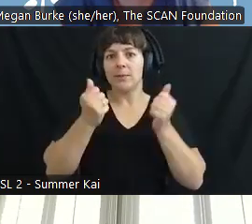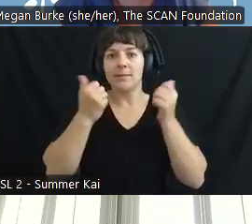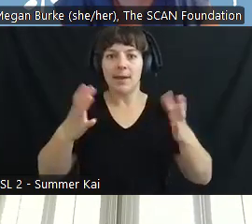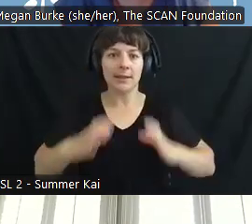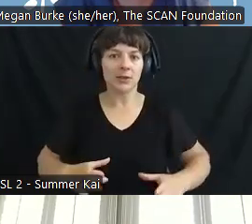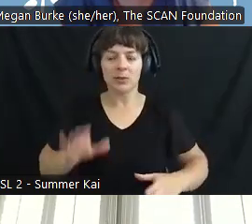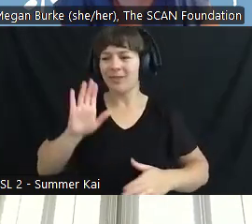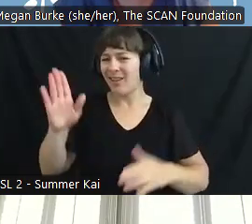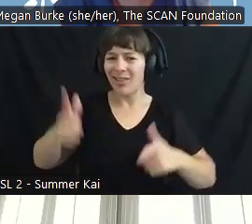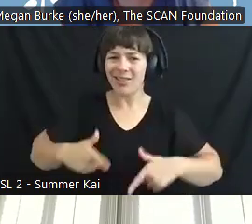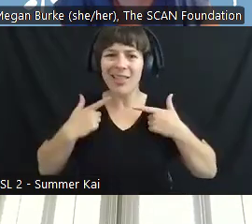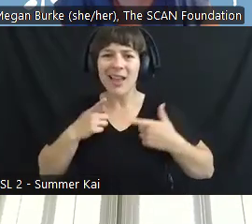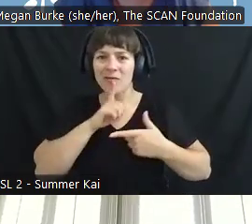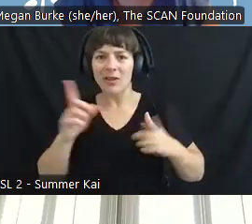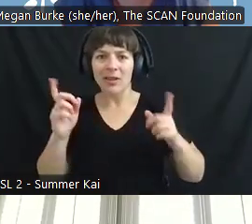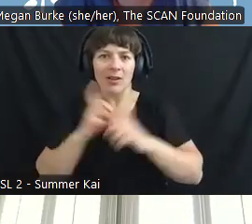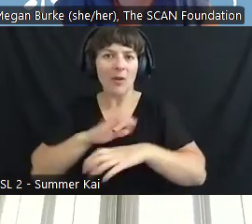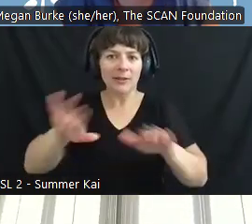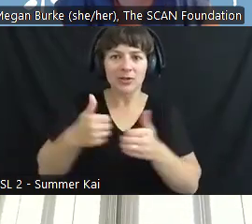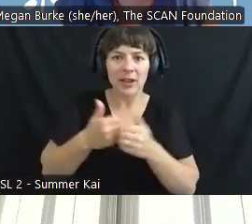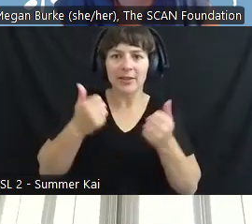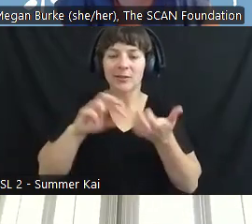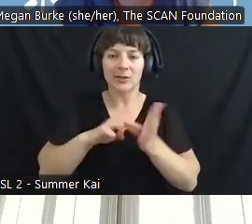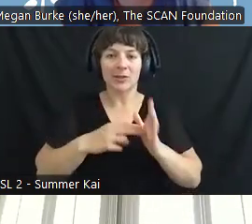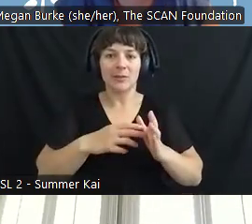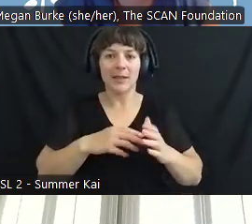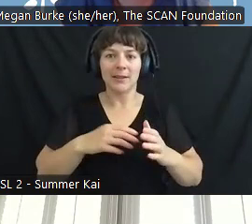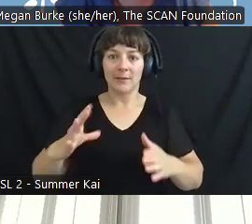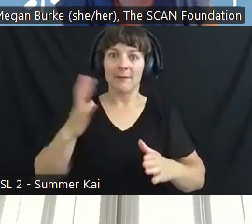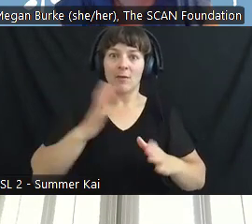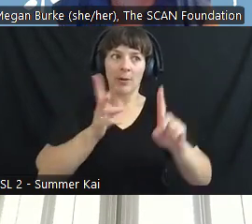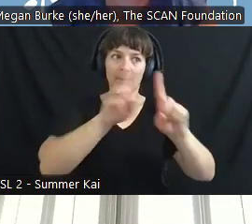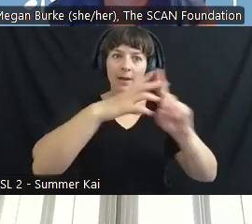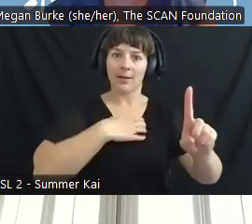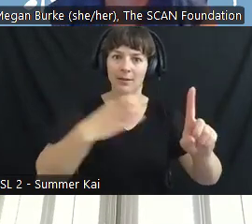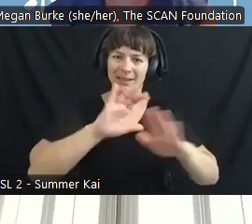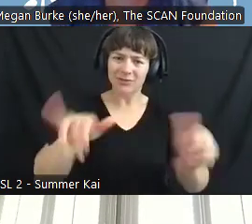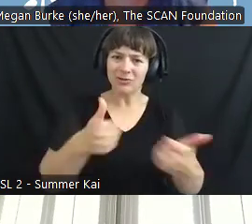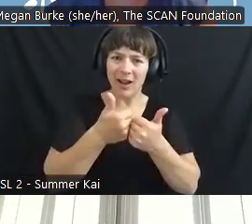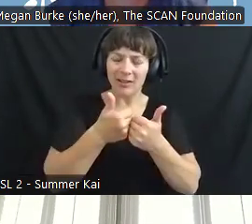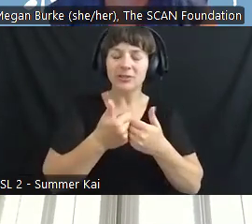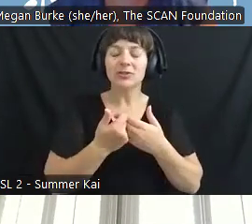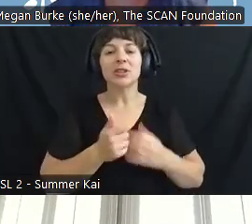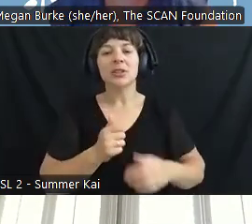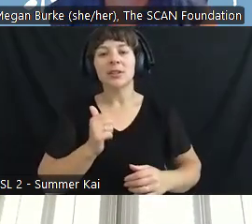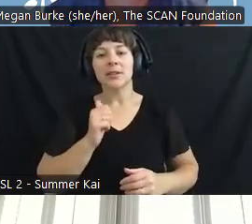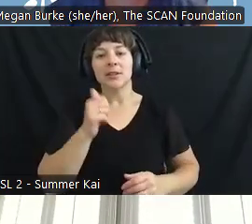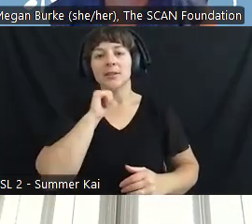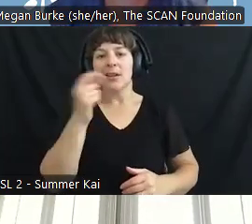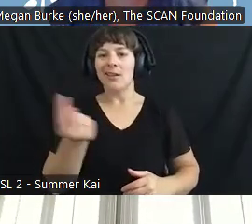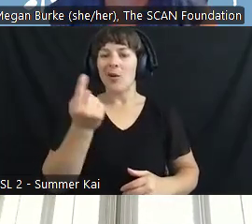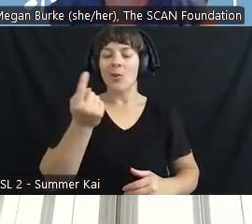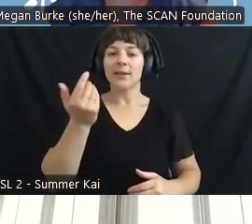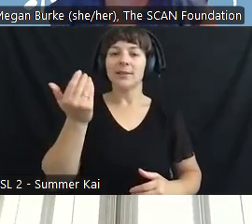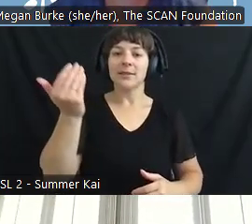lives makes it difficult to do in the first place. But also, there's not necessarily this awareness that